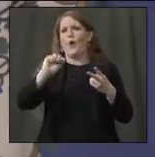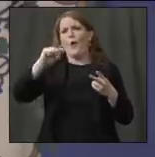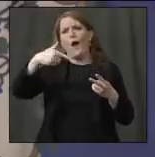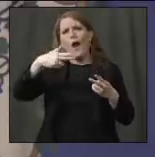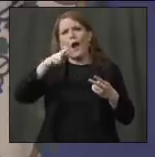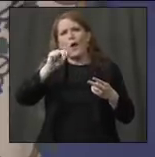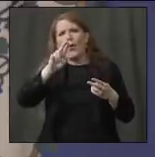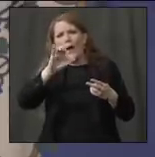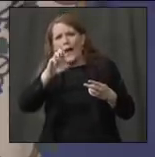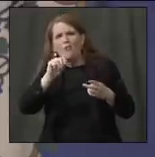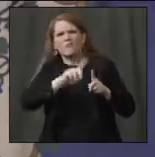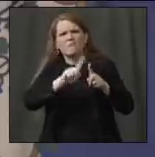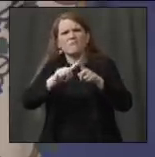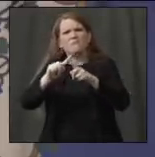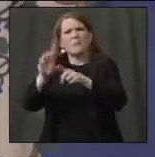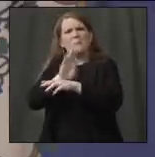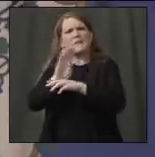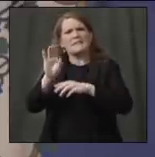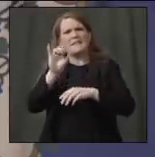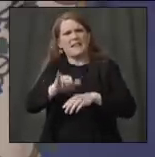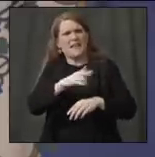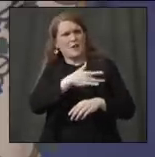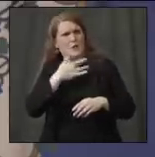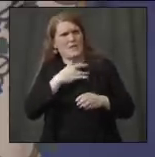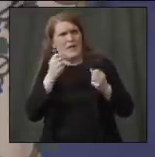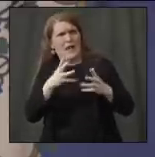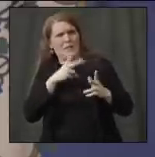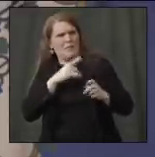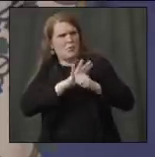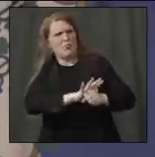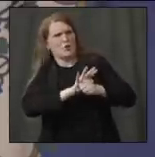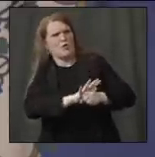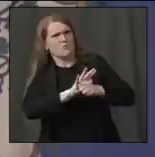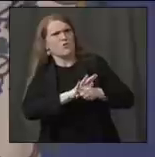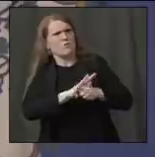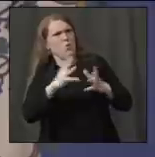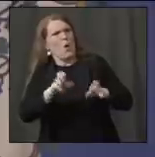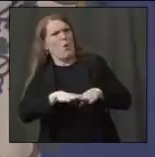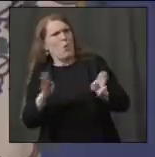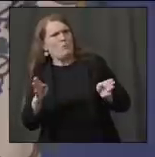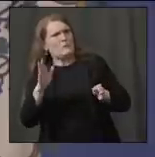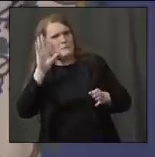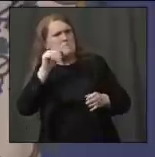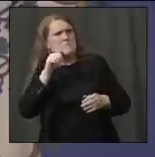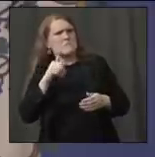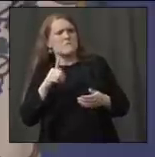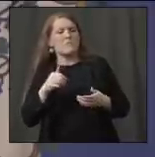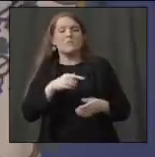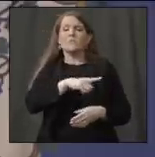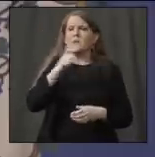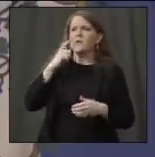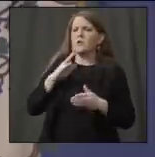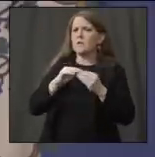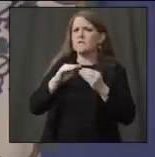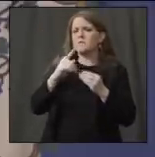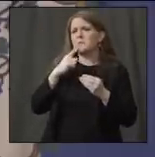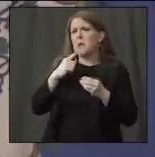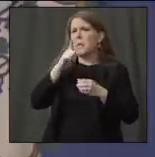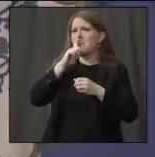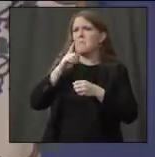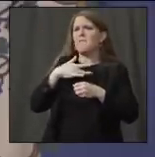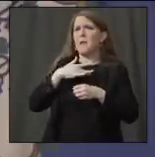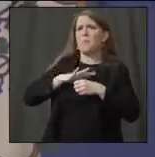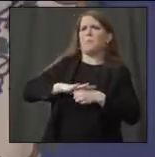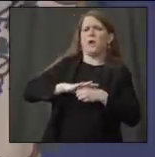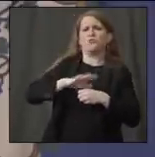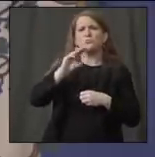those reopened? I wouldn't say pressure, Sue, but people are looking for clarity. They said, what are you thinking when it comes to the aquarium? And if I